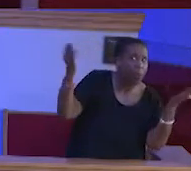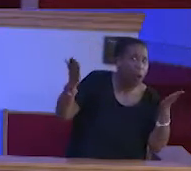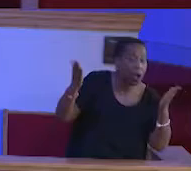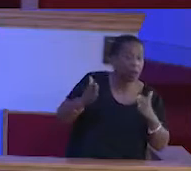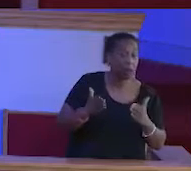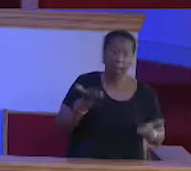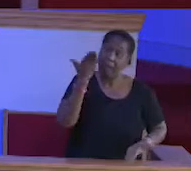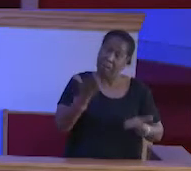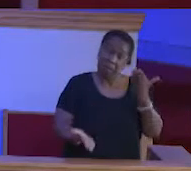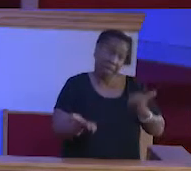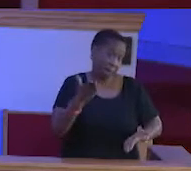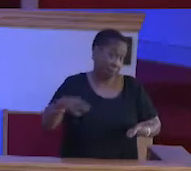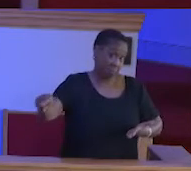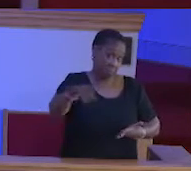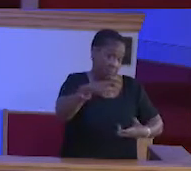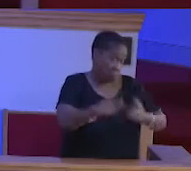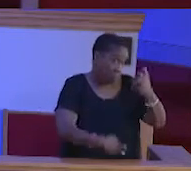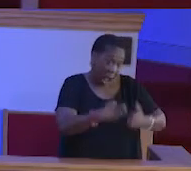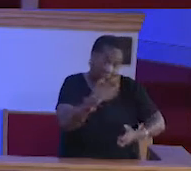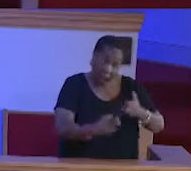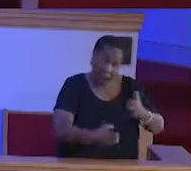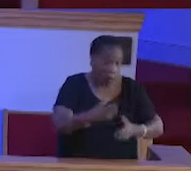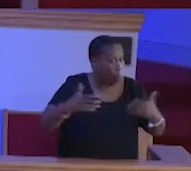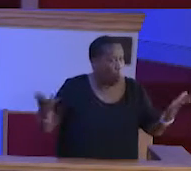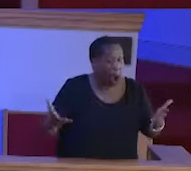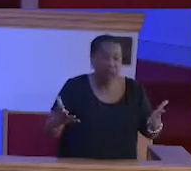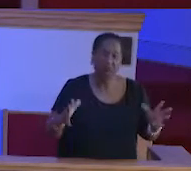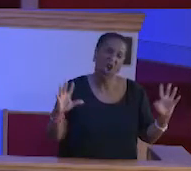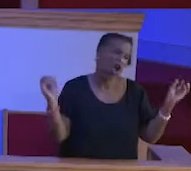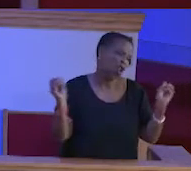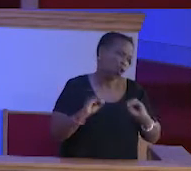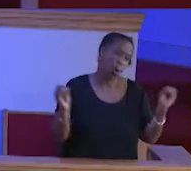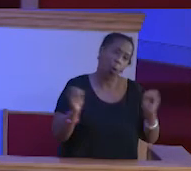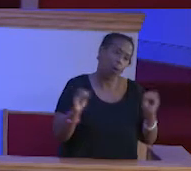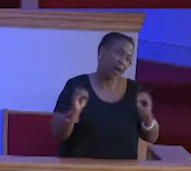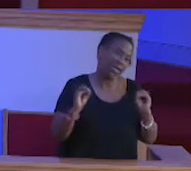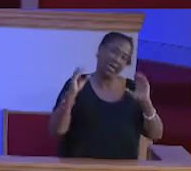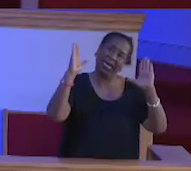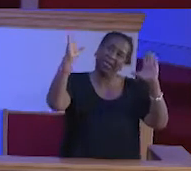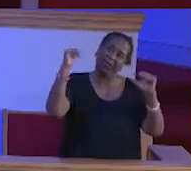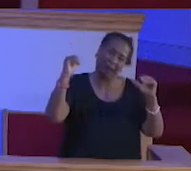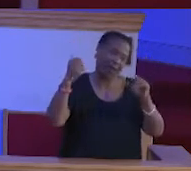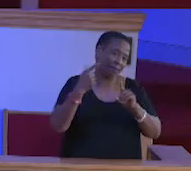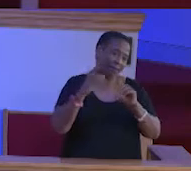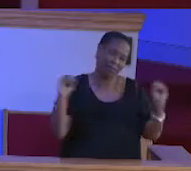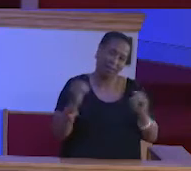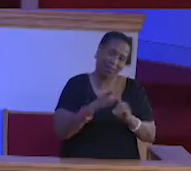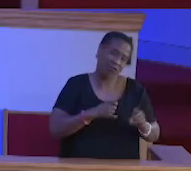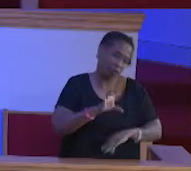problem with the church is that nobody really expects much from the church